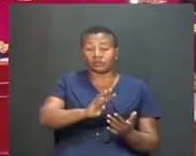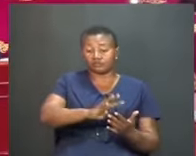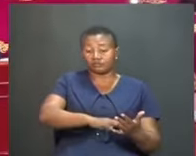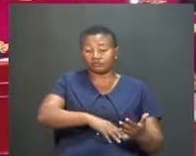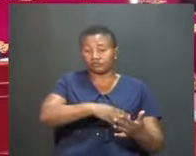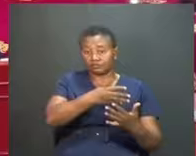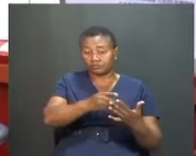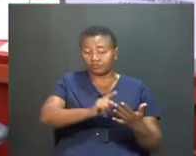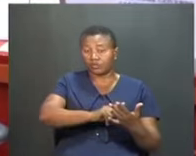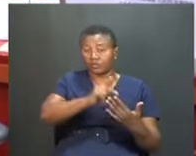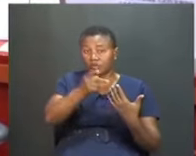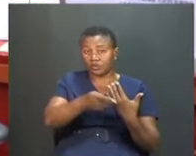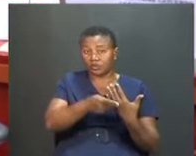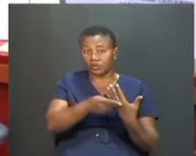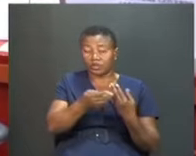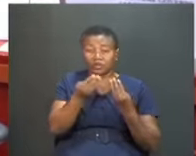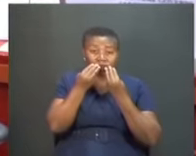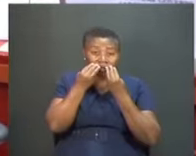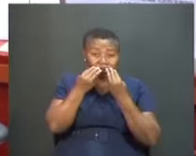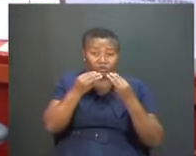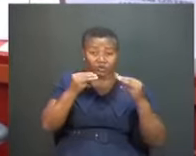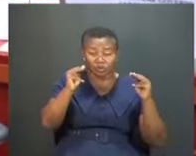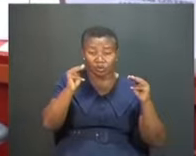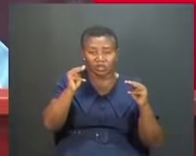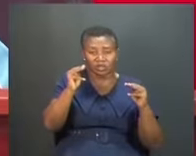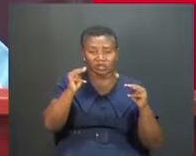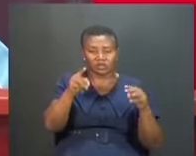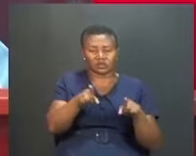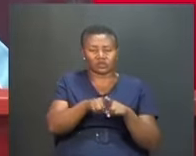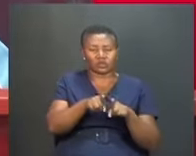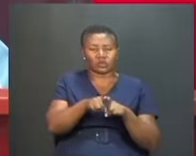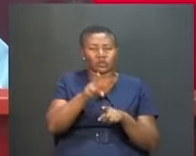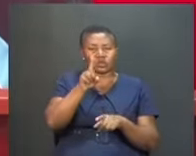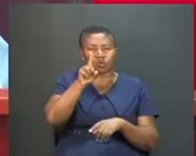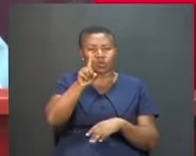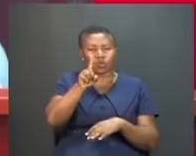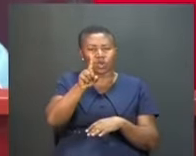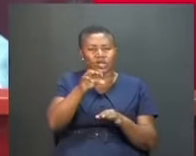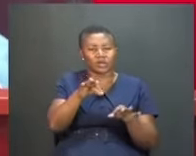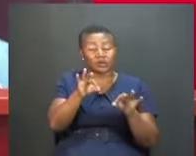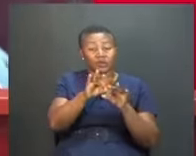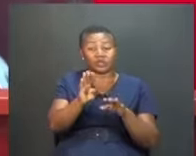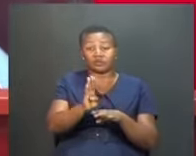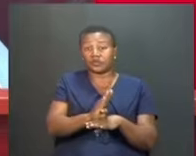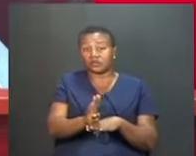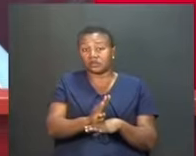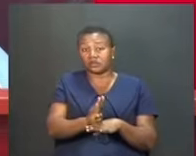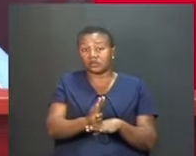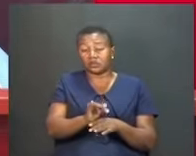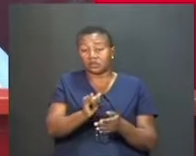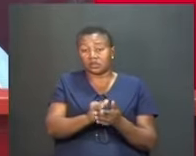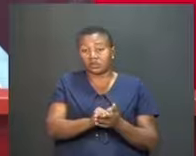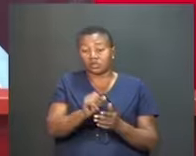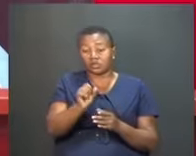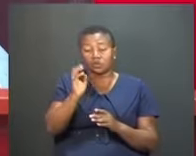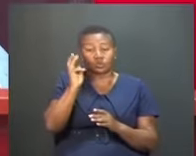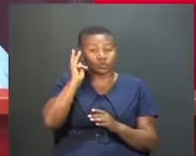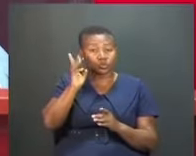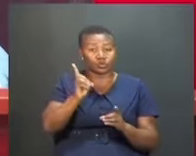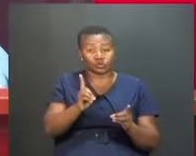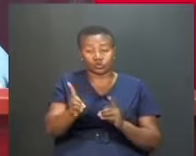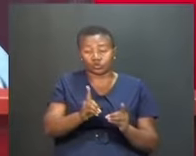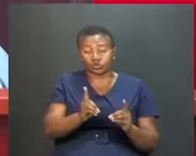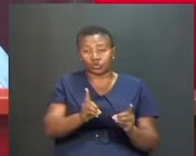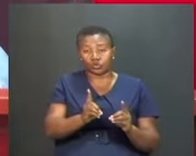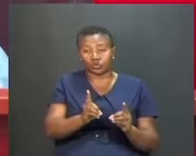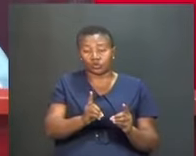the motion as one of the businesses that may be conducted by this